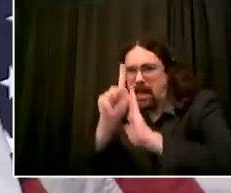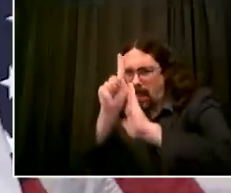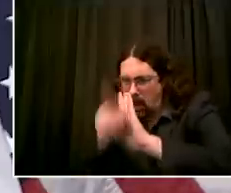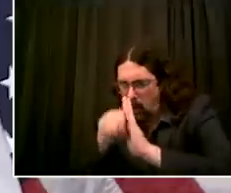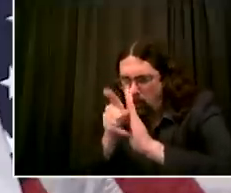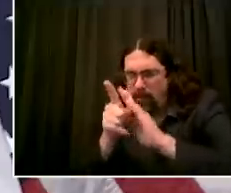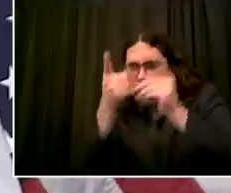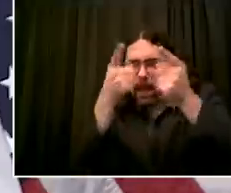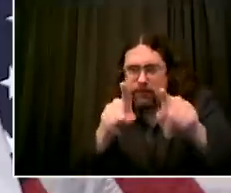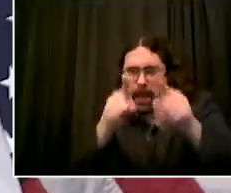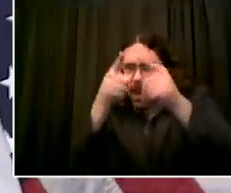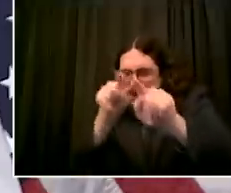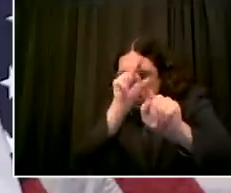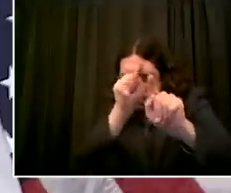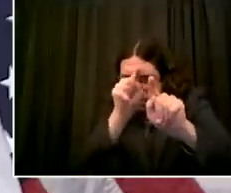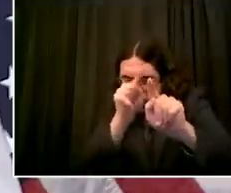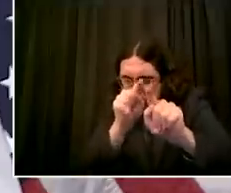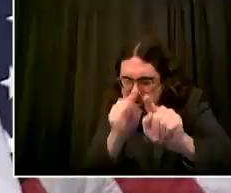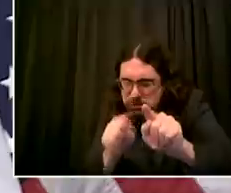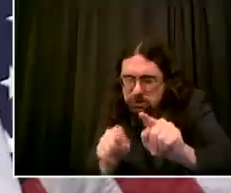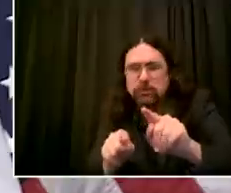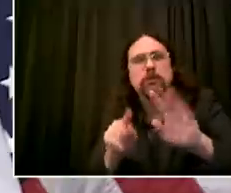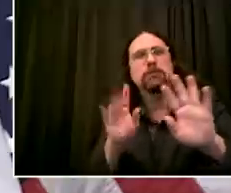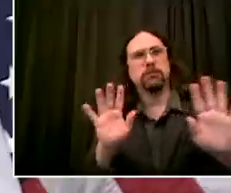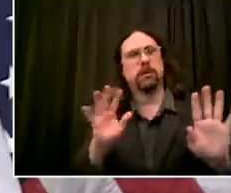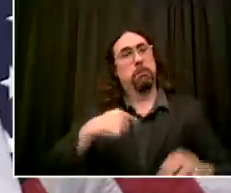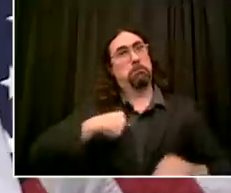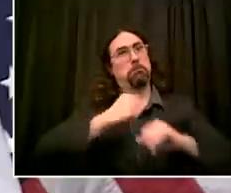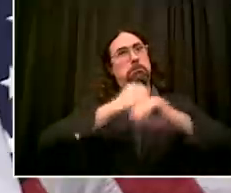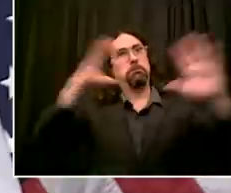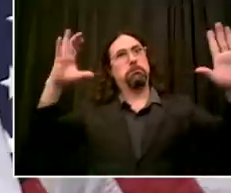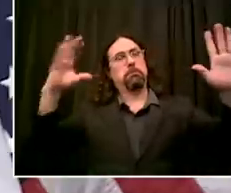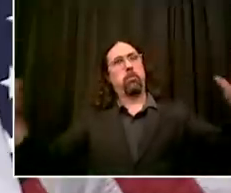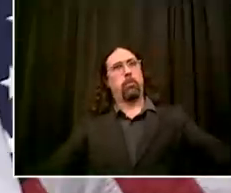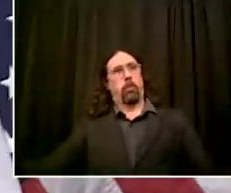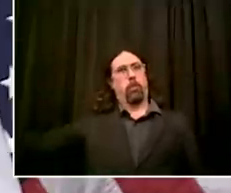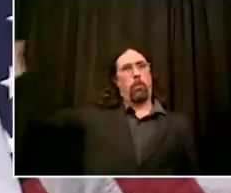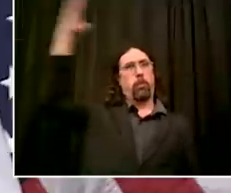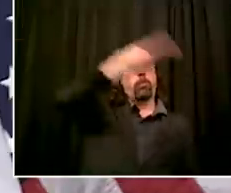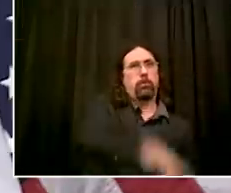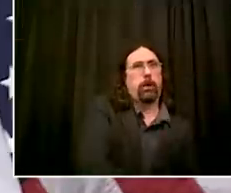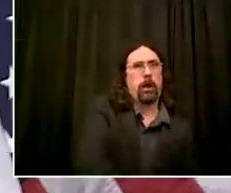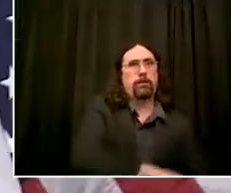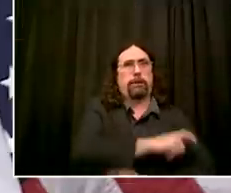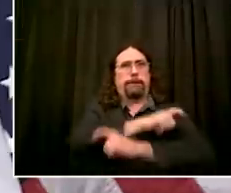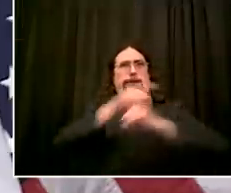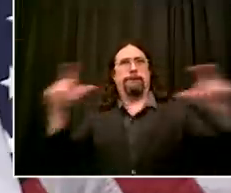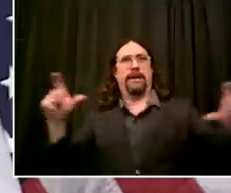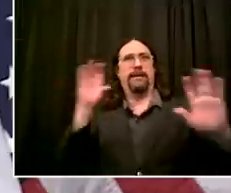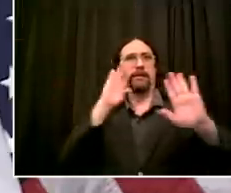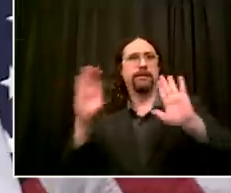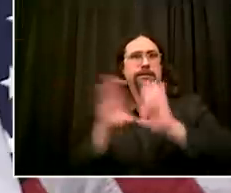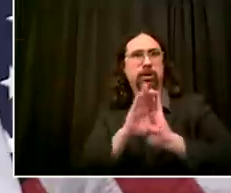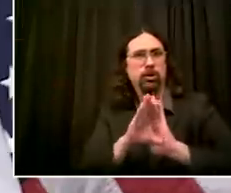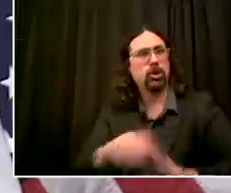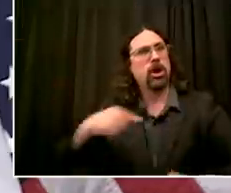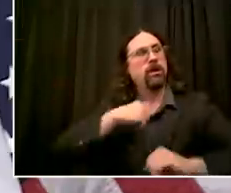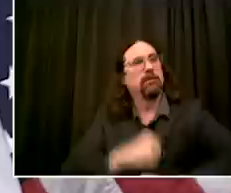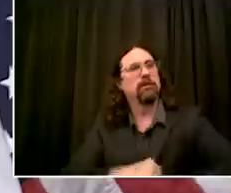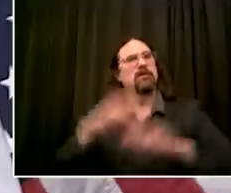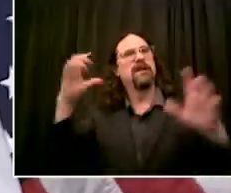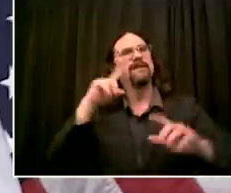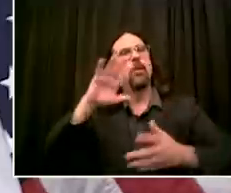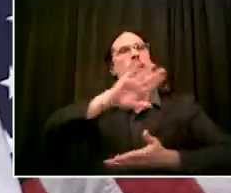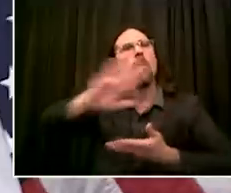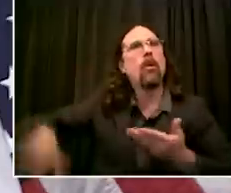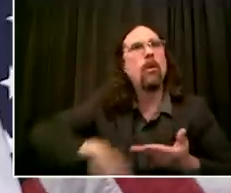today, tomorrow, the future, and here's what I see. Starting on Thursday, we had a national crisis, a historic and